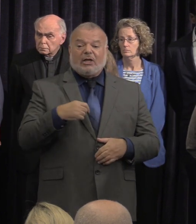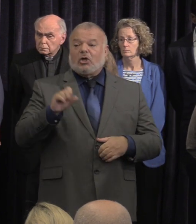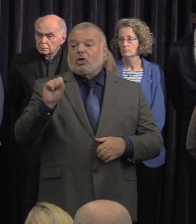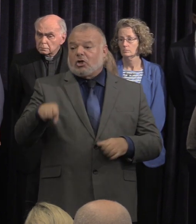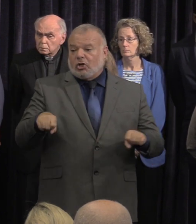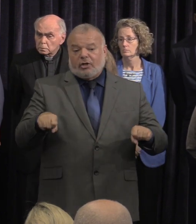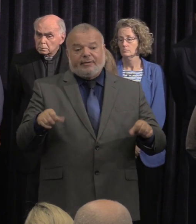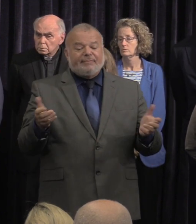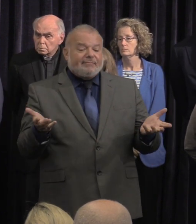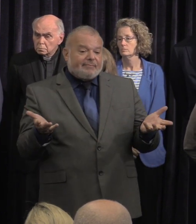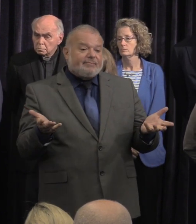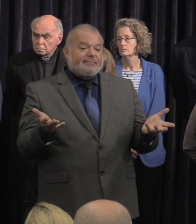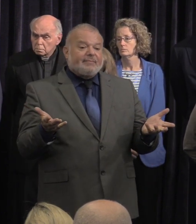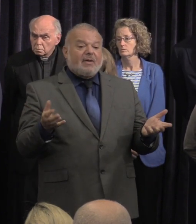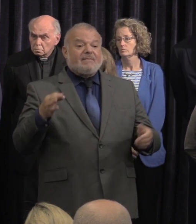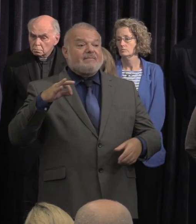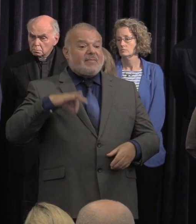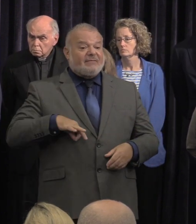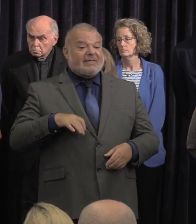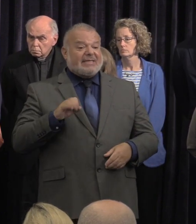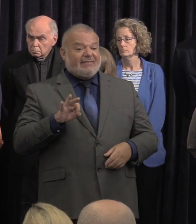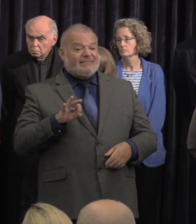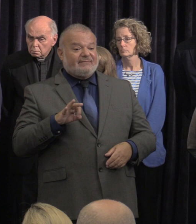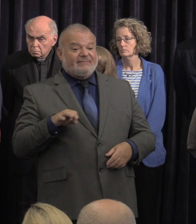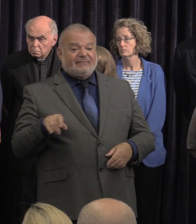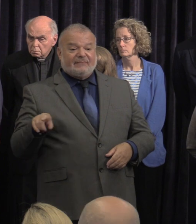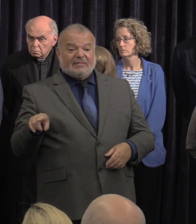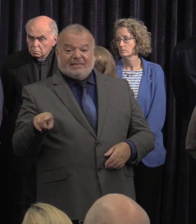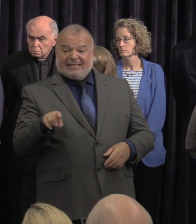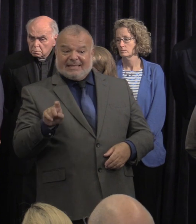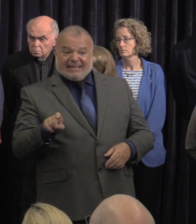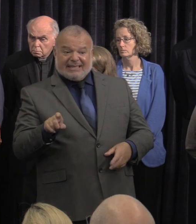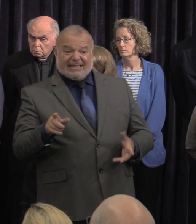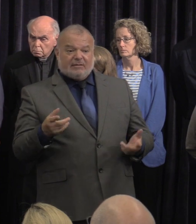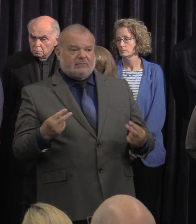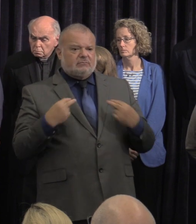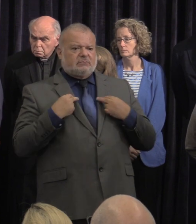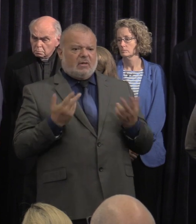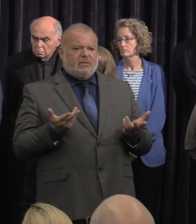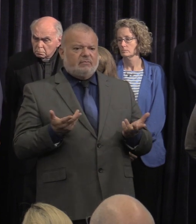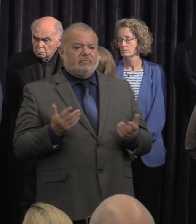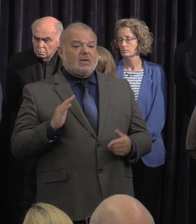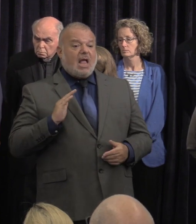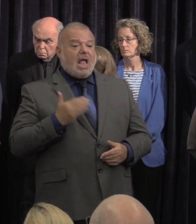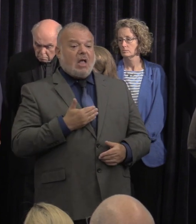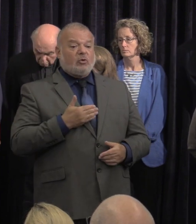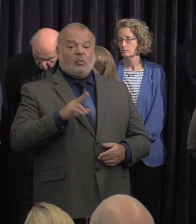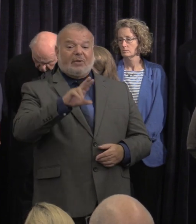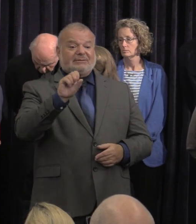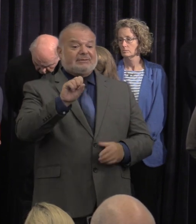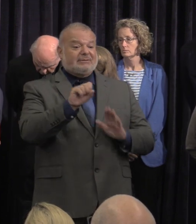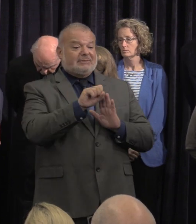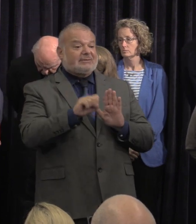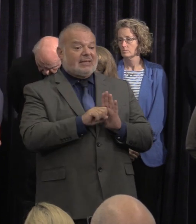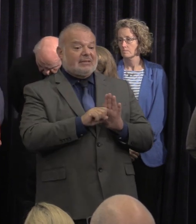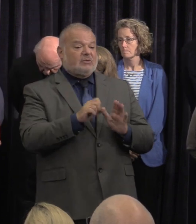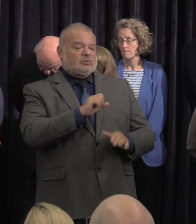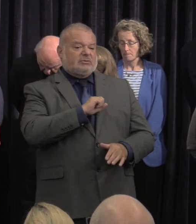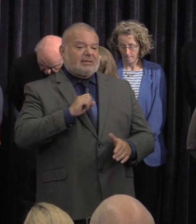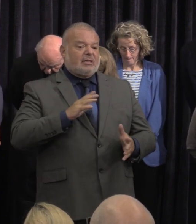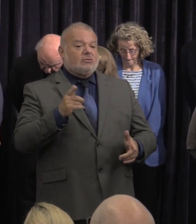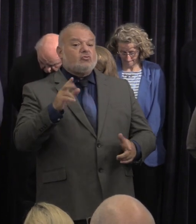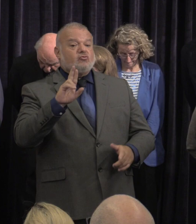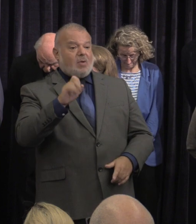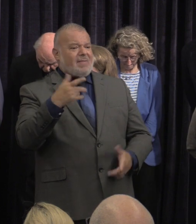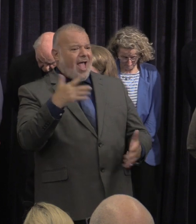of that, and notwithstanding the incredible efforts of our own congressional delegation who day in and day out are advocating and working